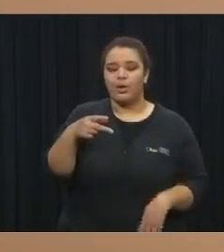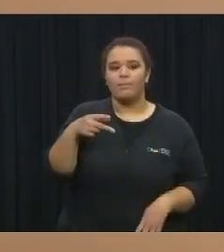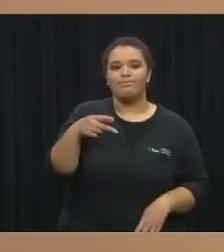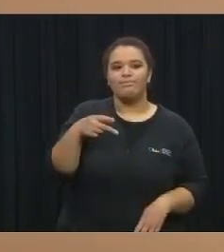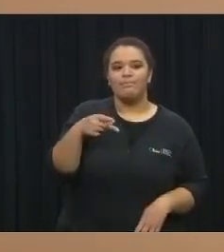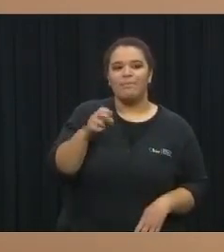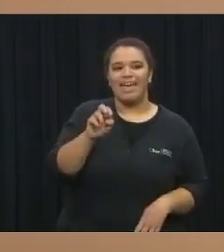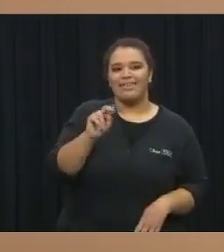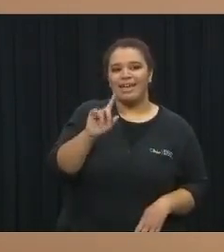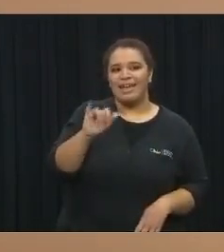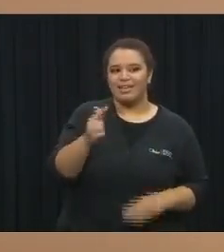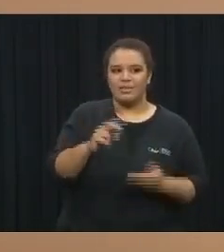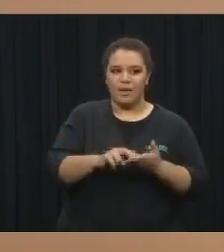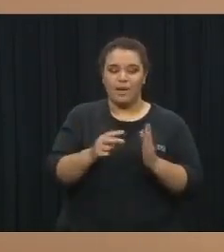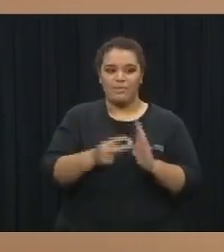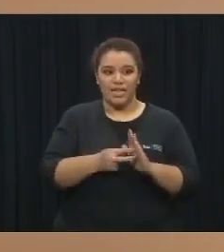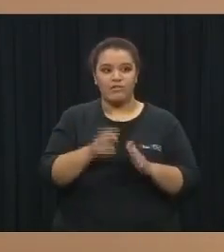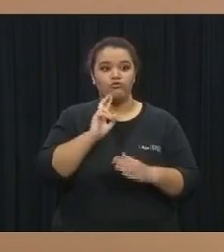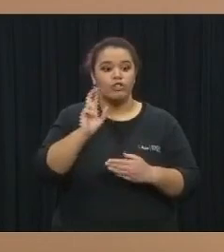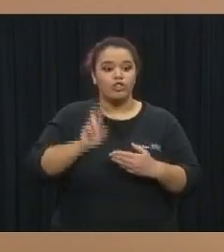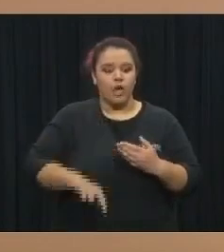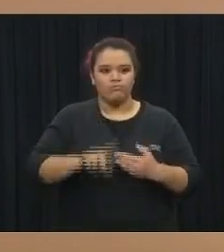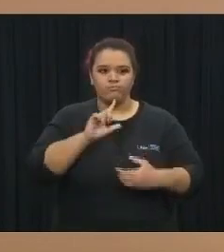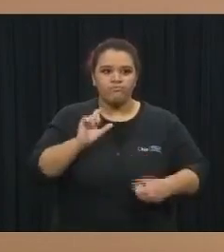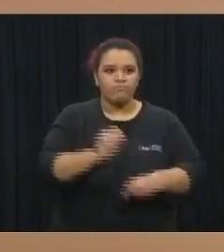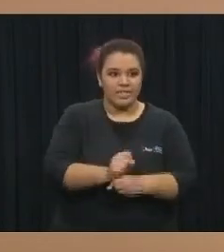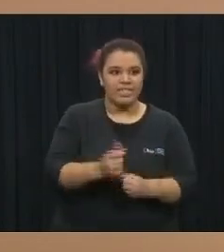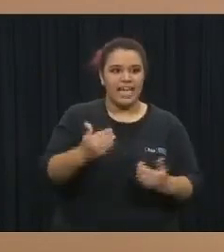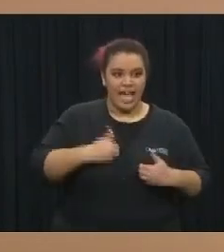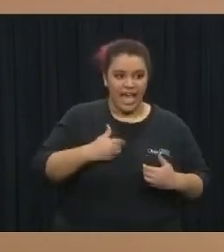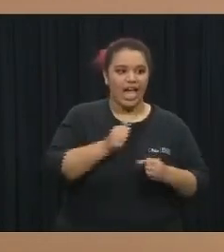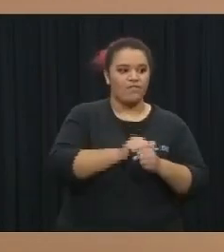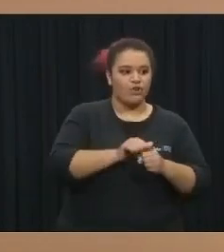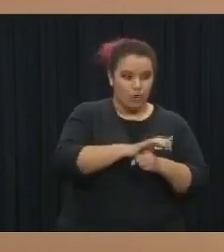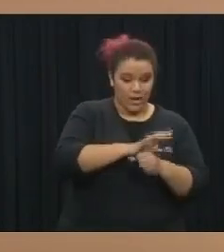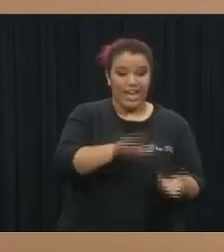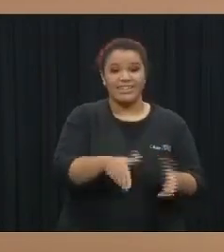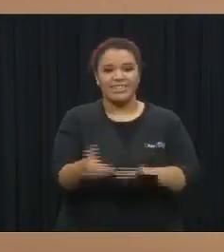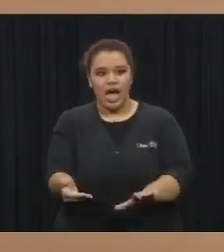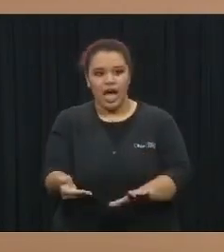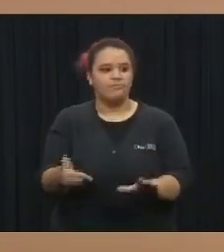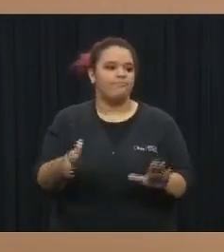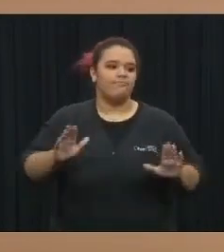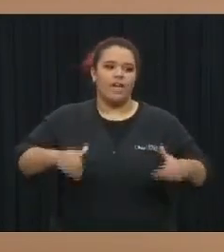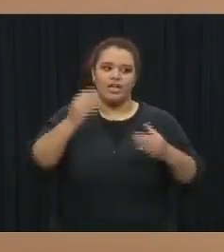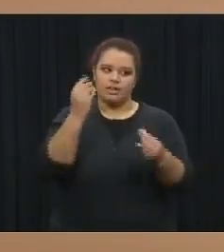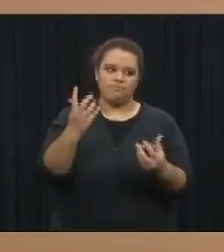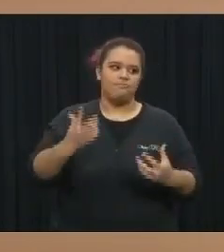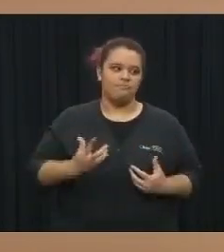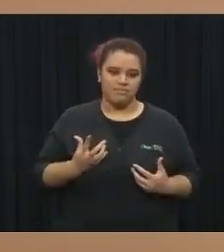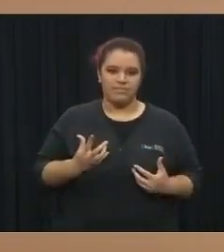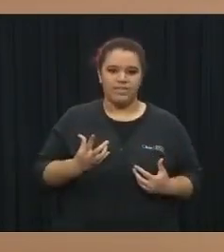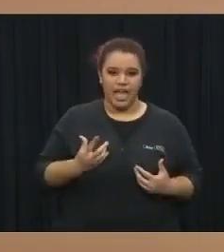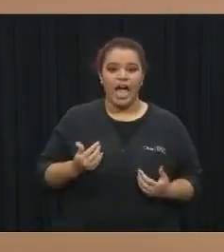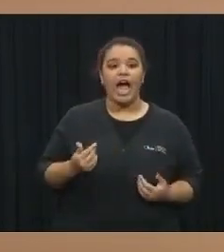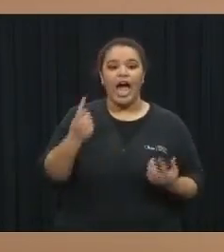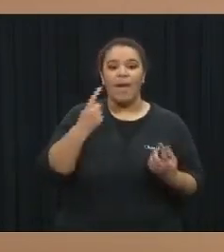but I know there are others that have not yet, the information has not reached me. So